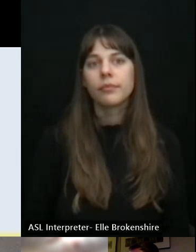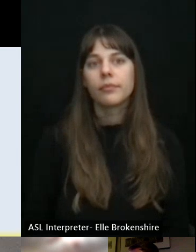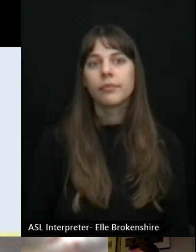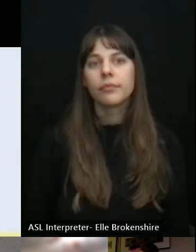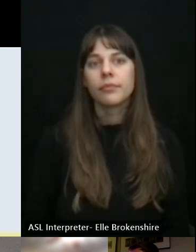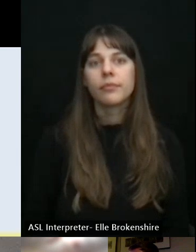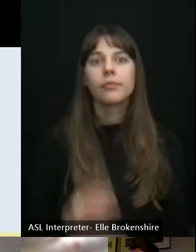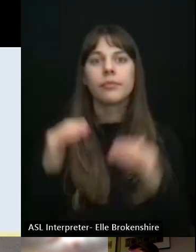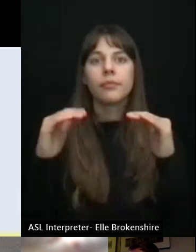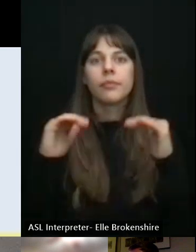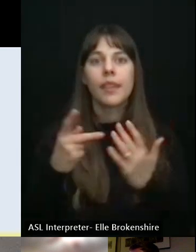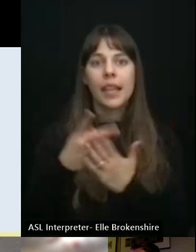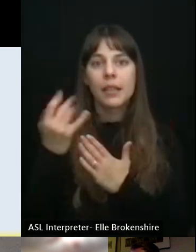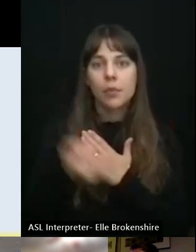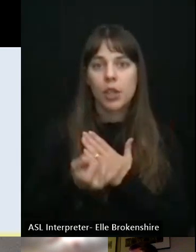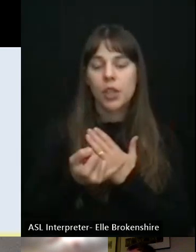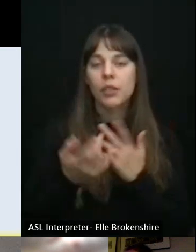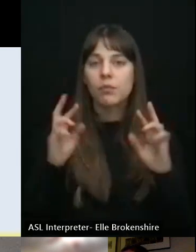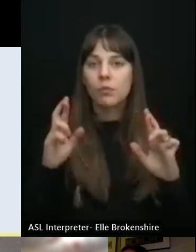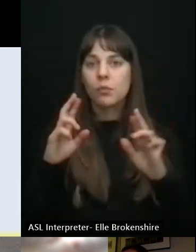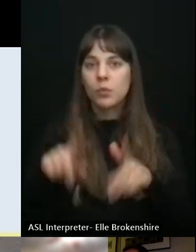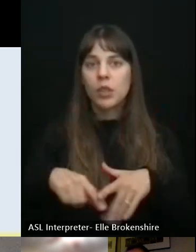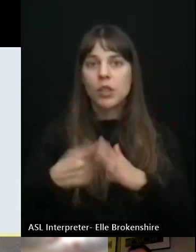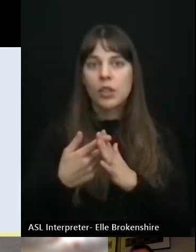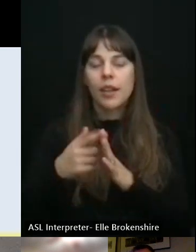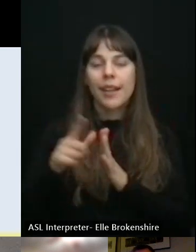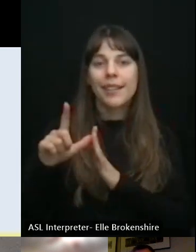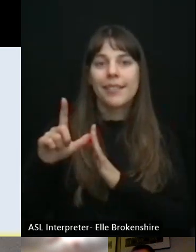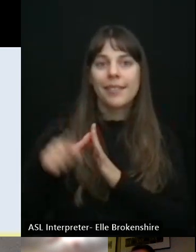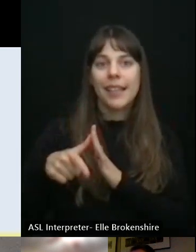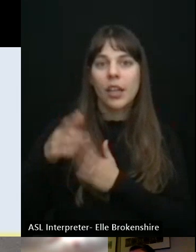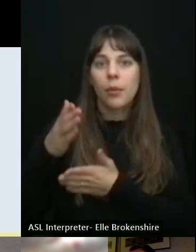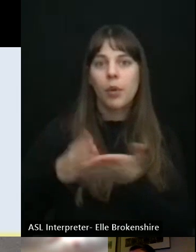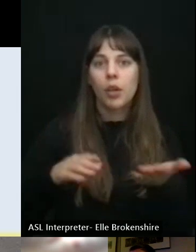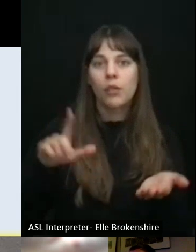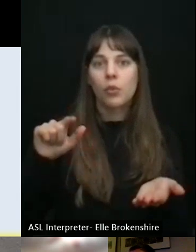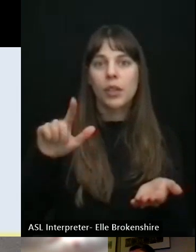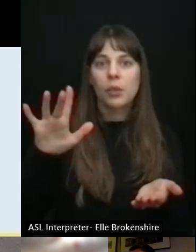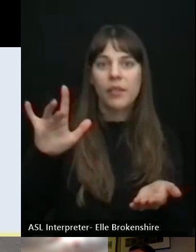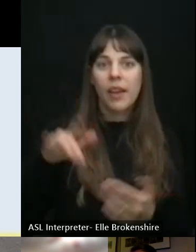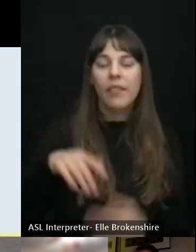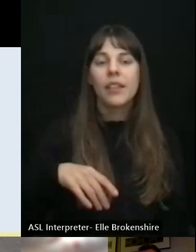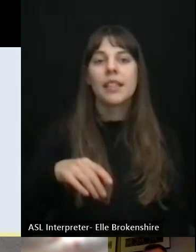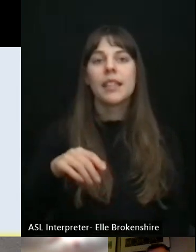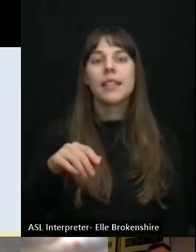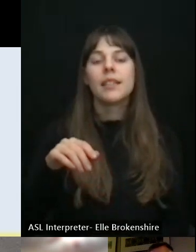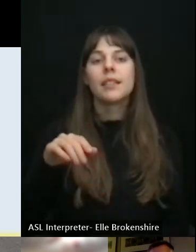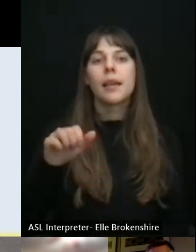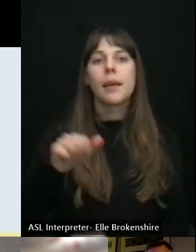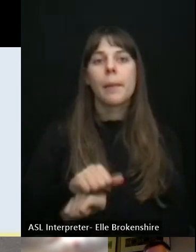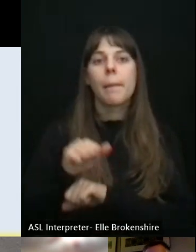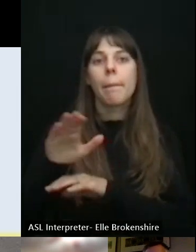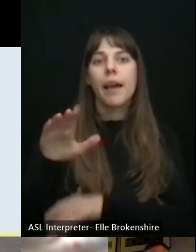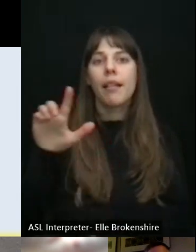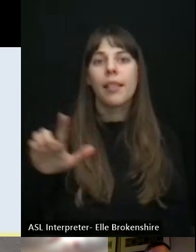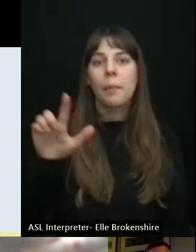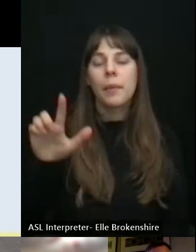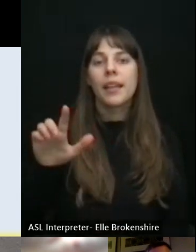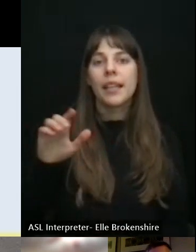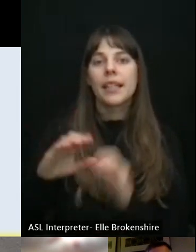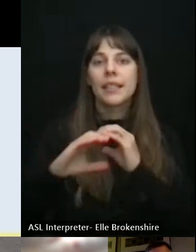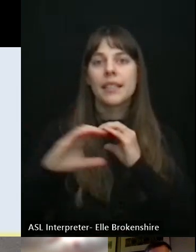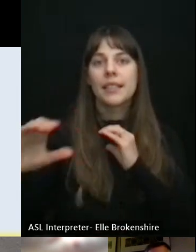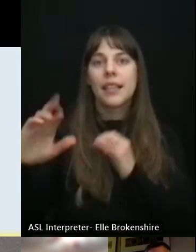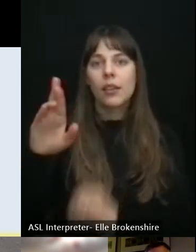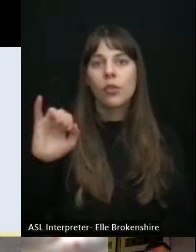The next project that we're looking to start towards the latter part of 2025 is the Mount Lebanon Tunnel Rail Replacement Project. So